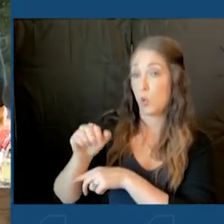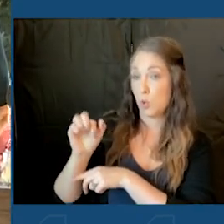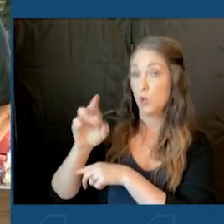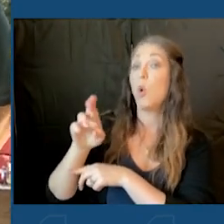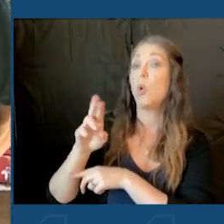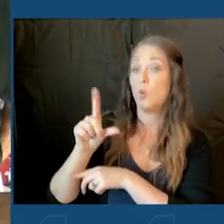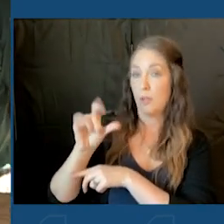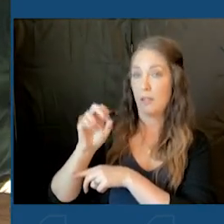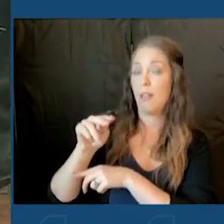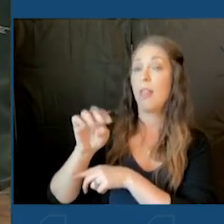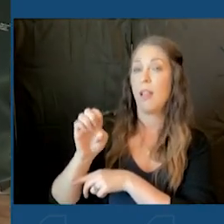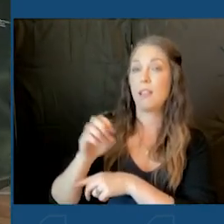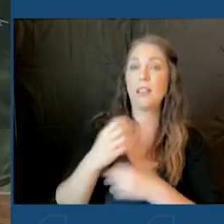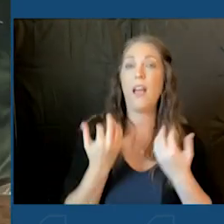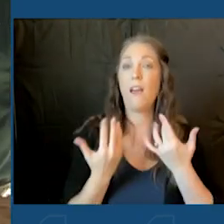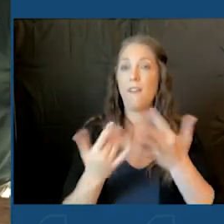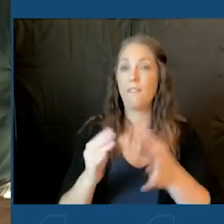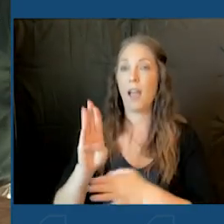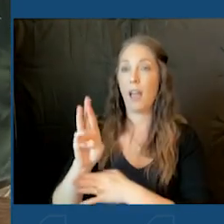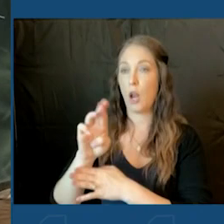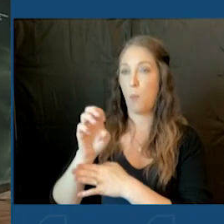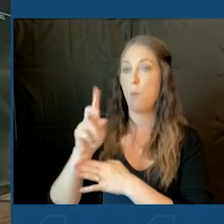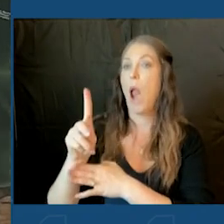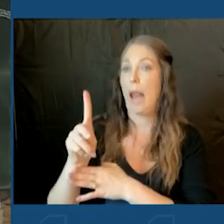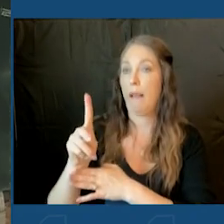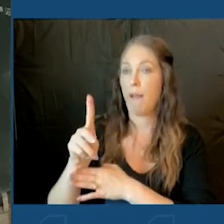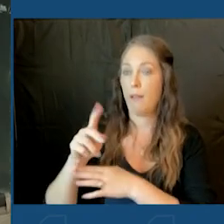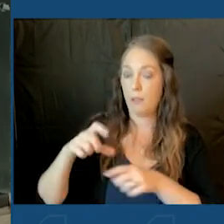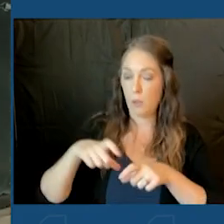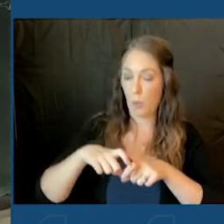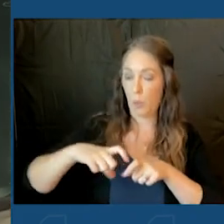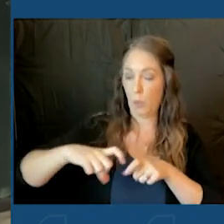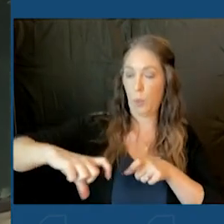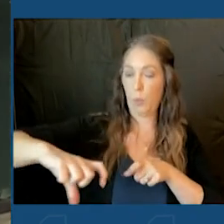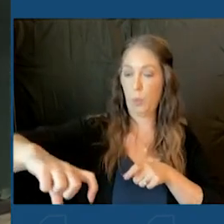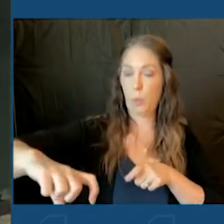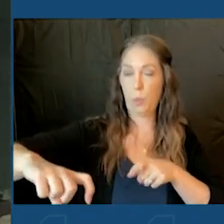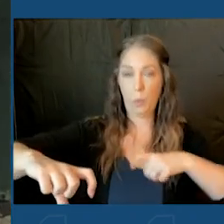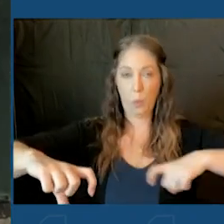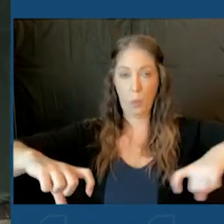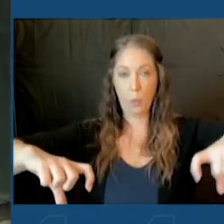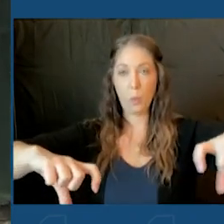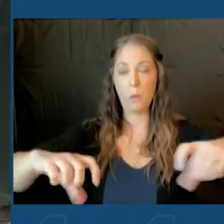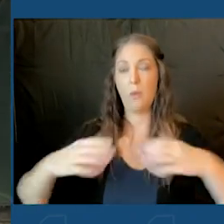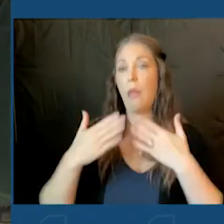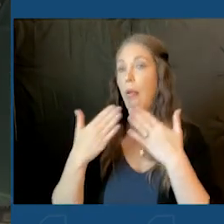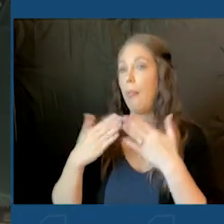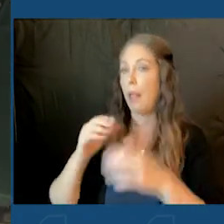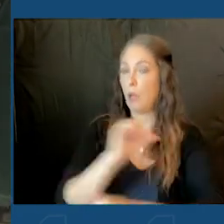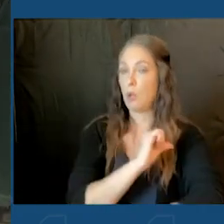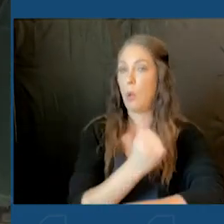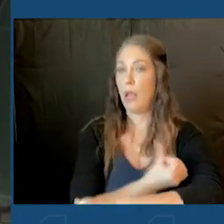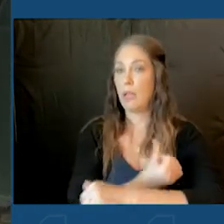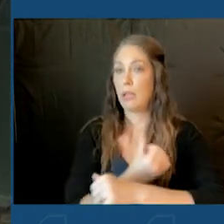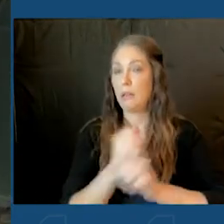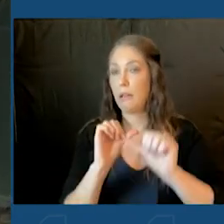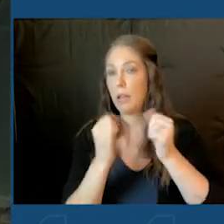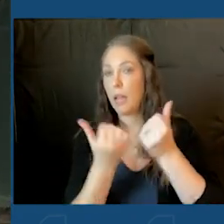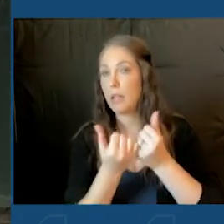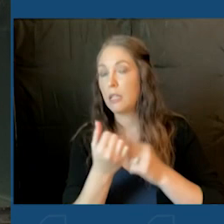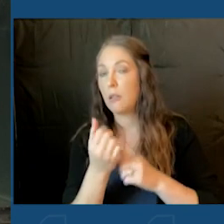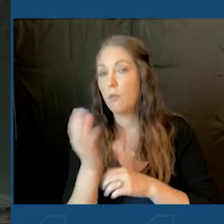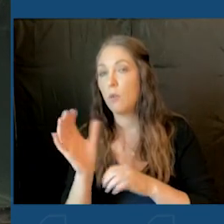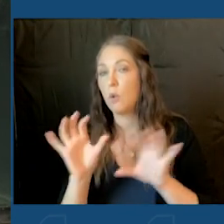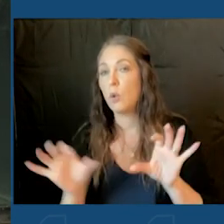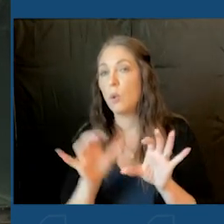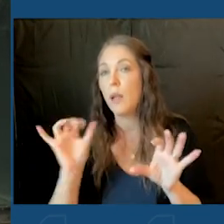breaks. Fire breaks. You take a bulldozer, and thank you to our other agencies, I'll get to them in a second, and you build a